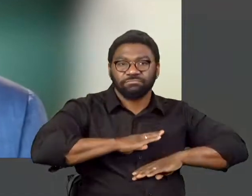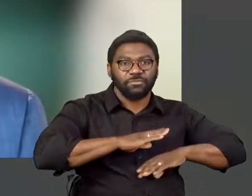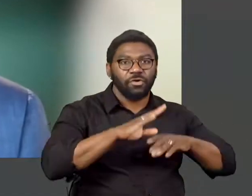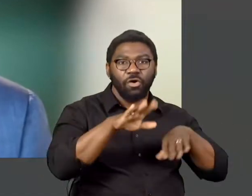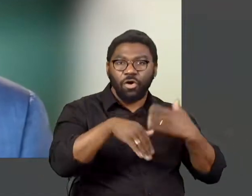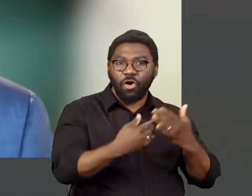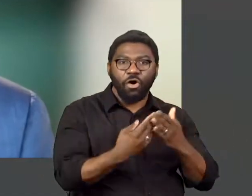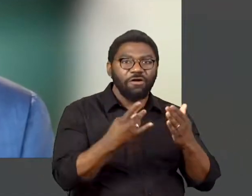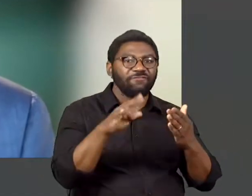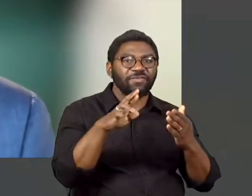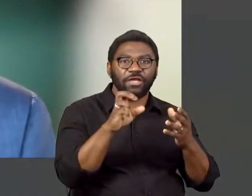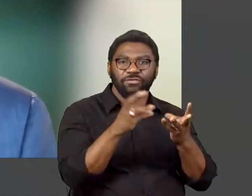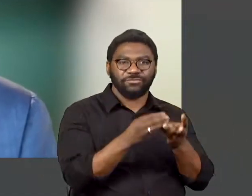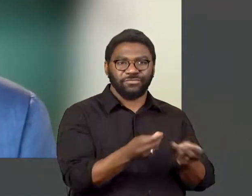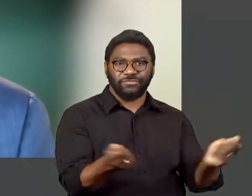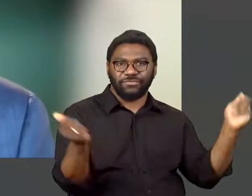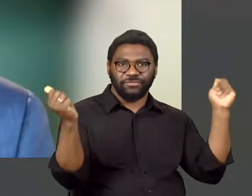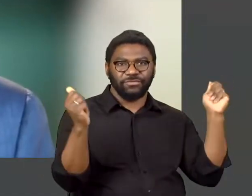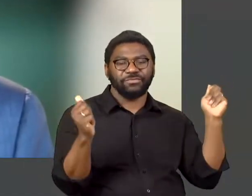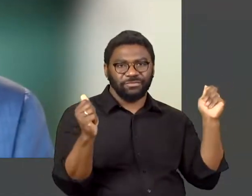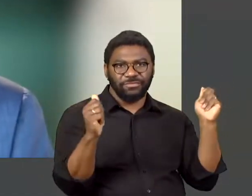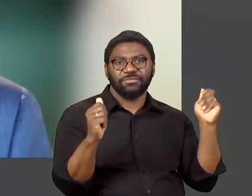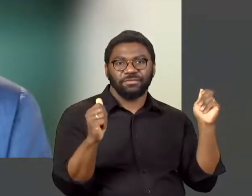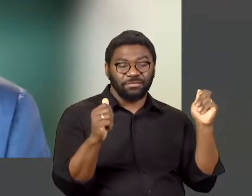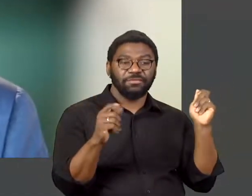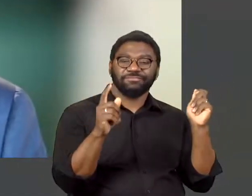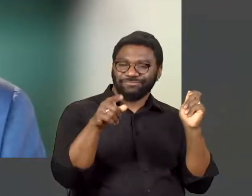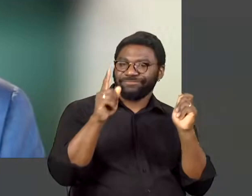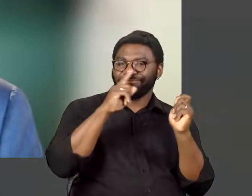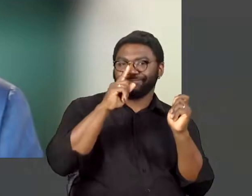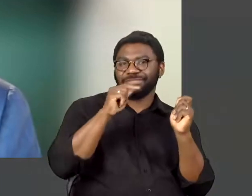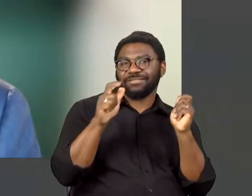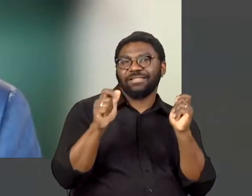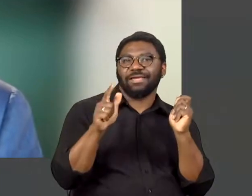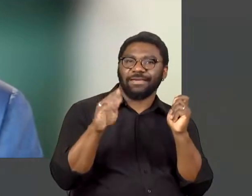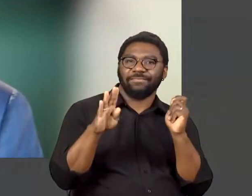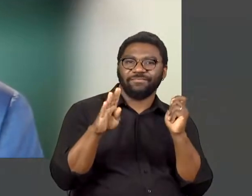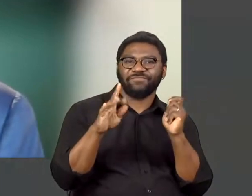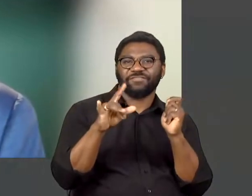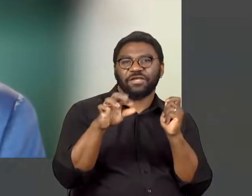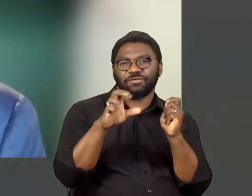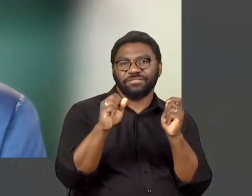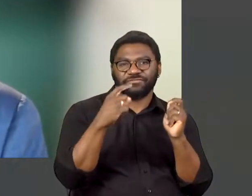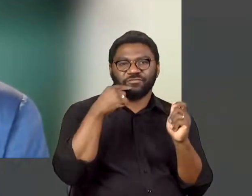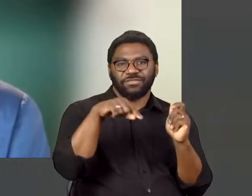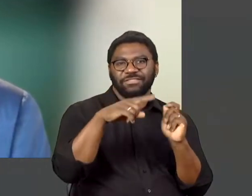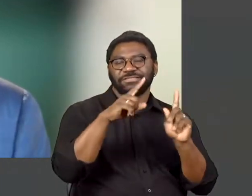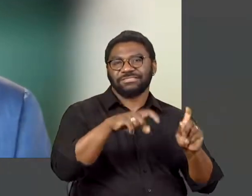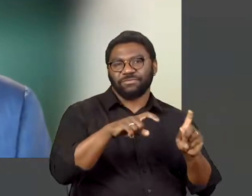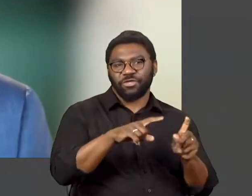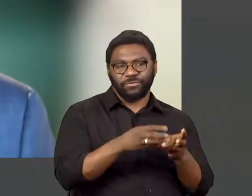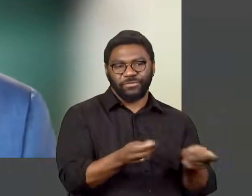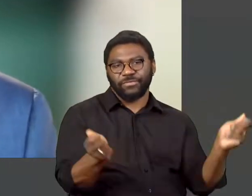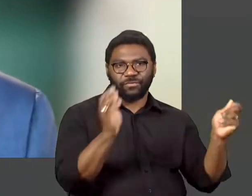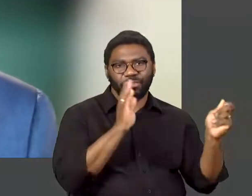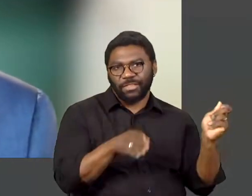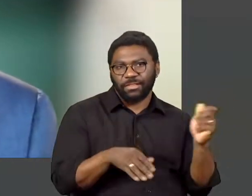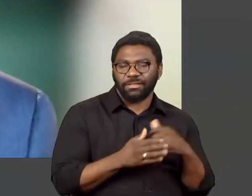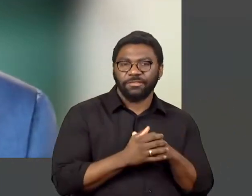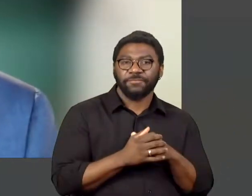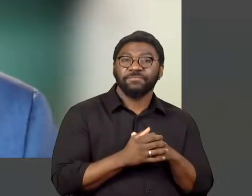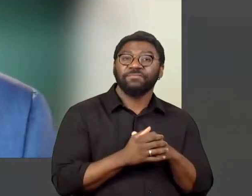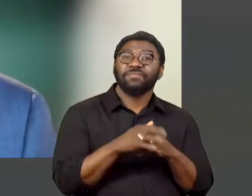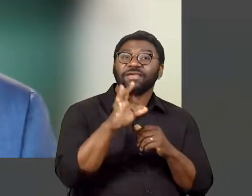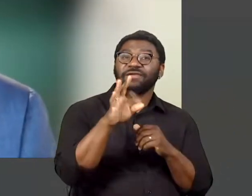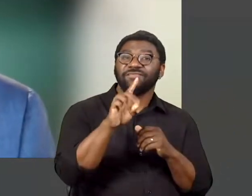traces of this artificially introduced virus created in the laboratory for the purpose of this experiment. Similarly,